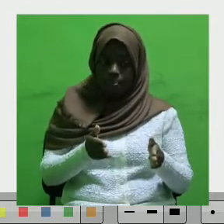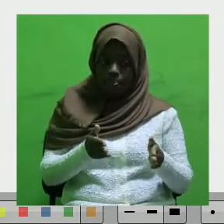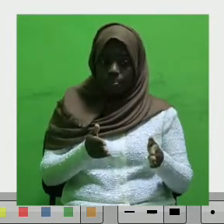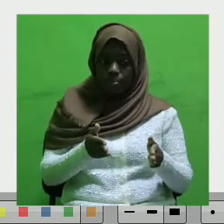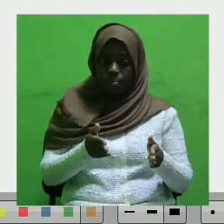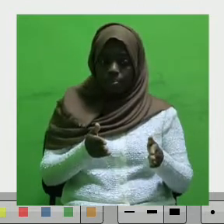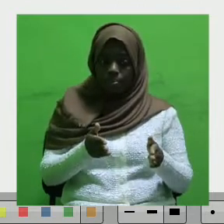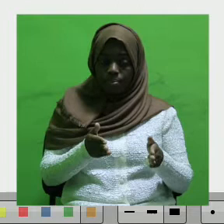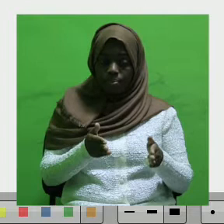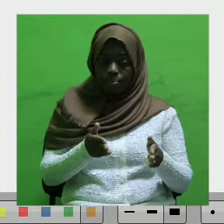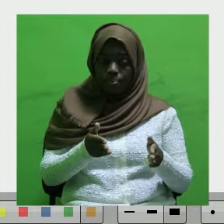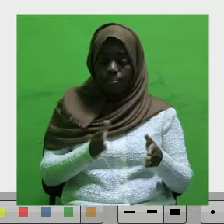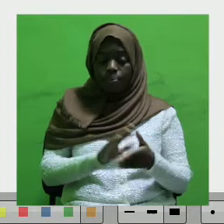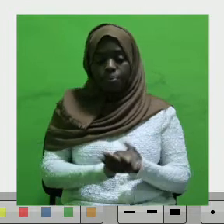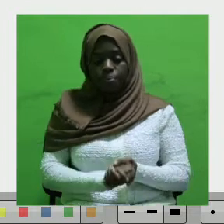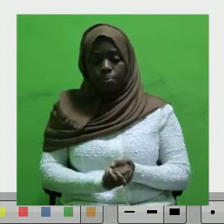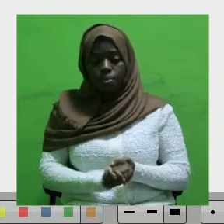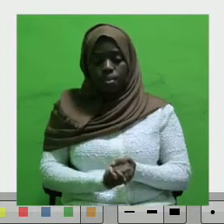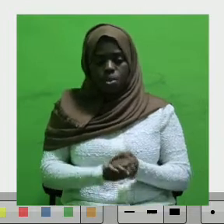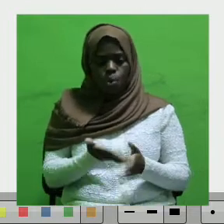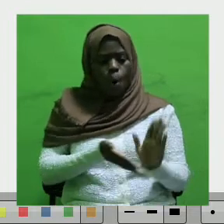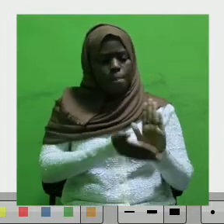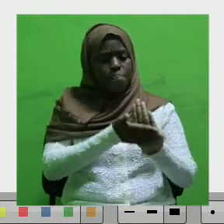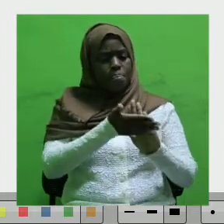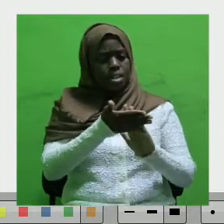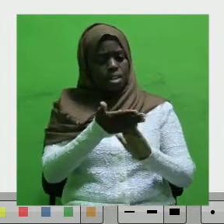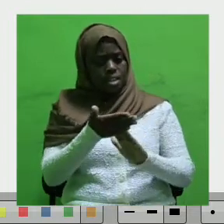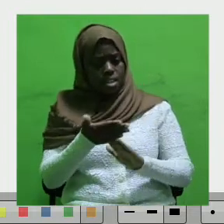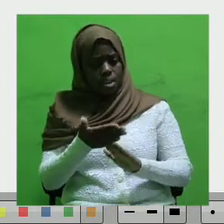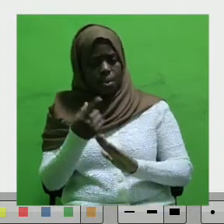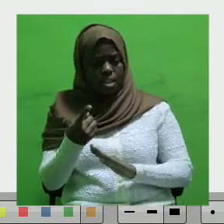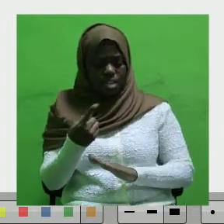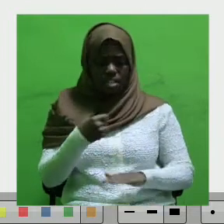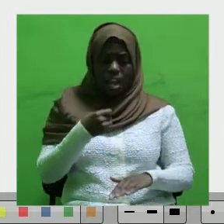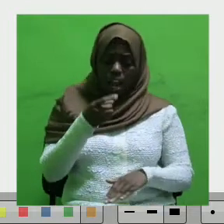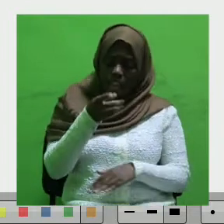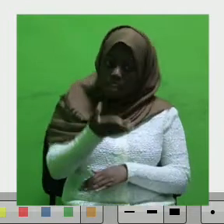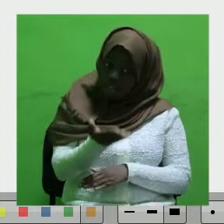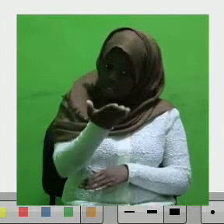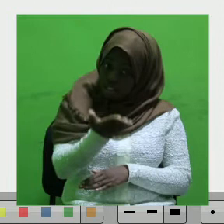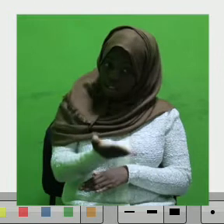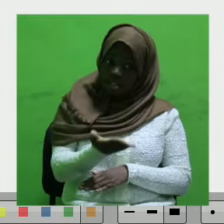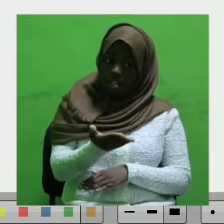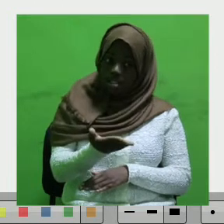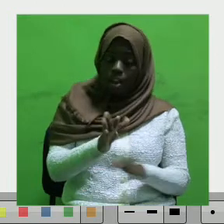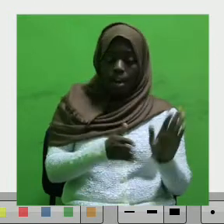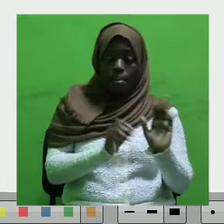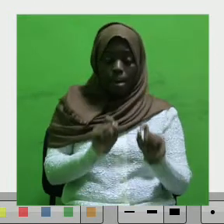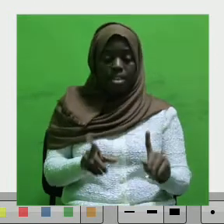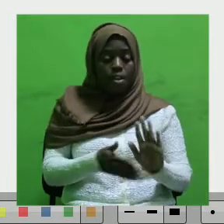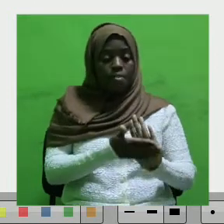very useful for other organisms. So beginning, we can mention it just like this, in which first of